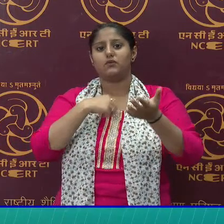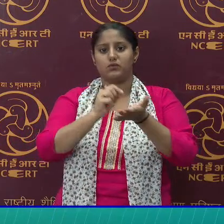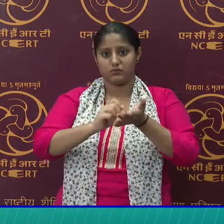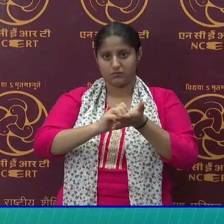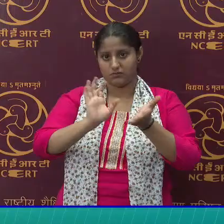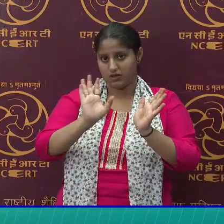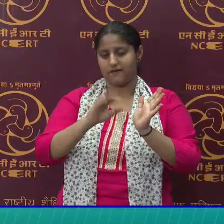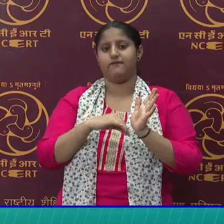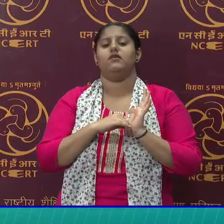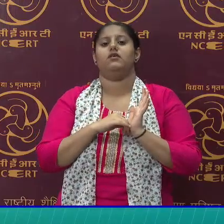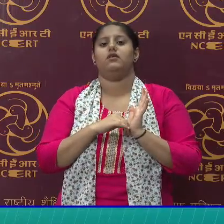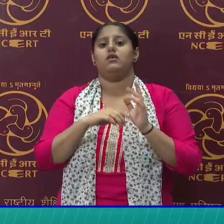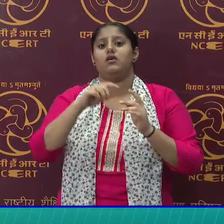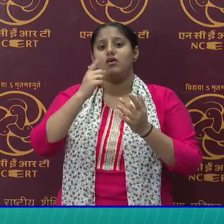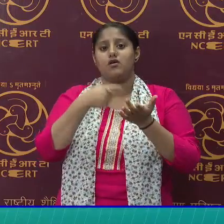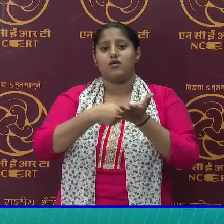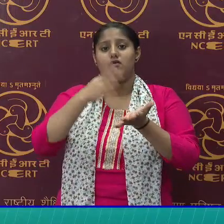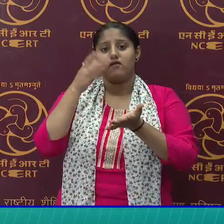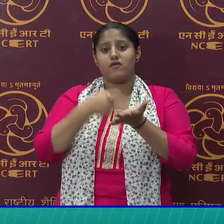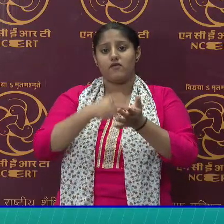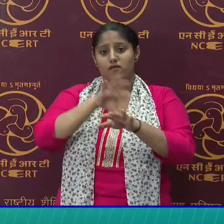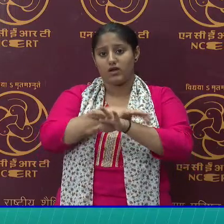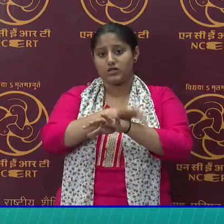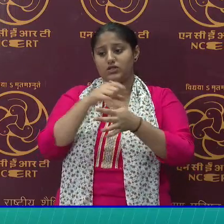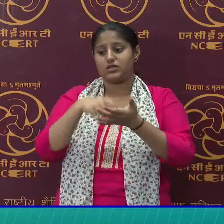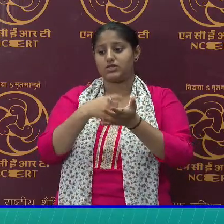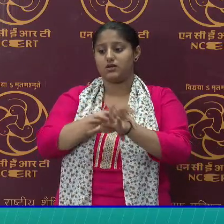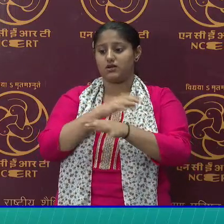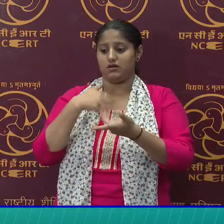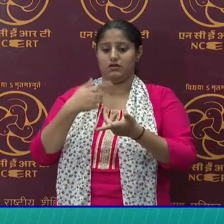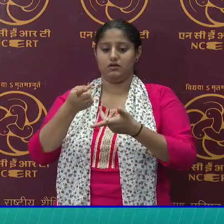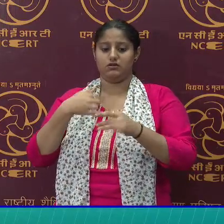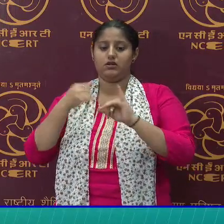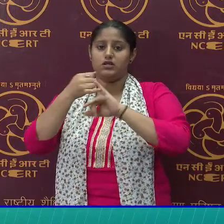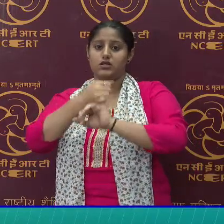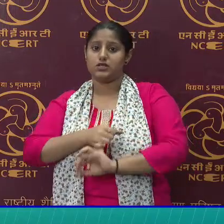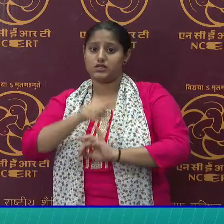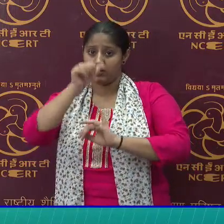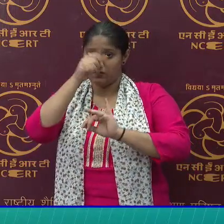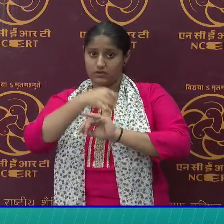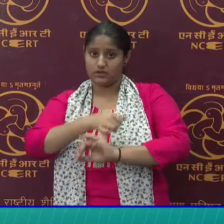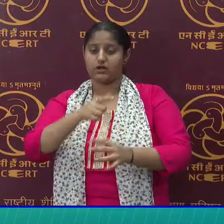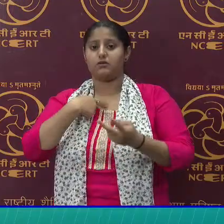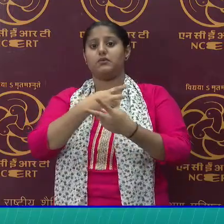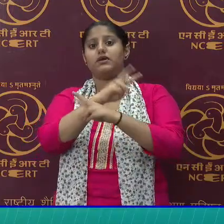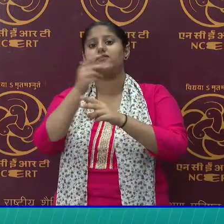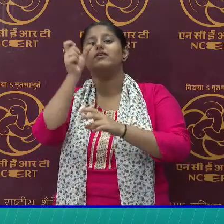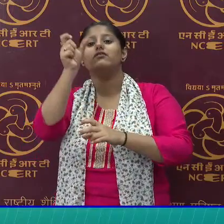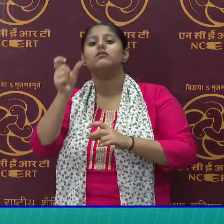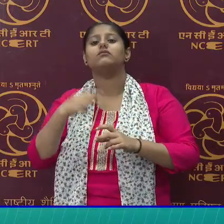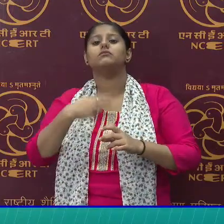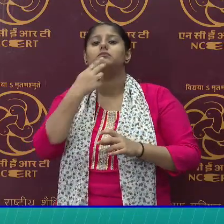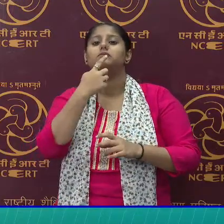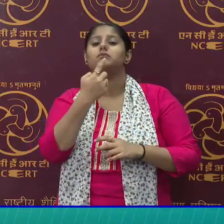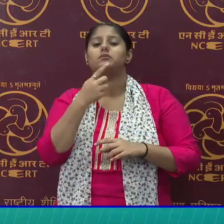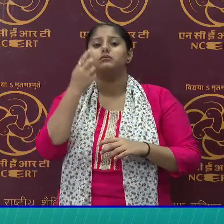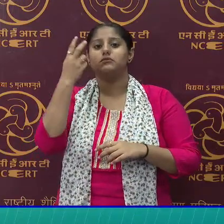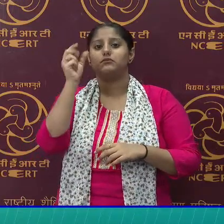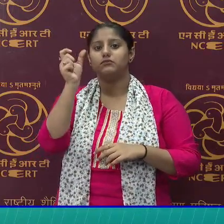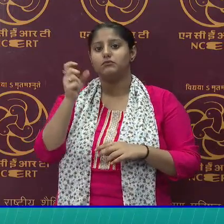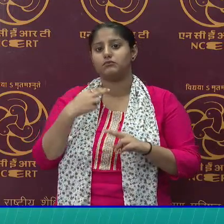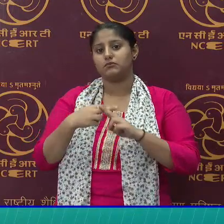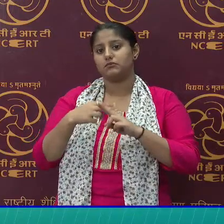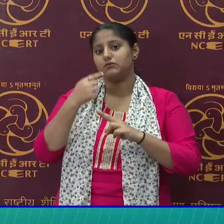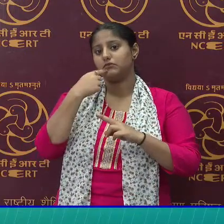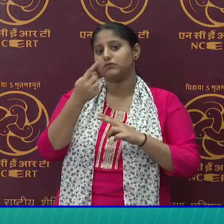here. In Rajasthan, I believe they call it by a different name. In South India, they call it by a different name. So, what is Lagori called